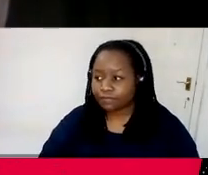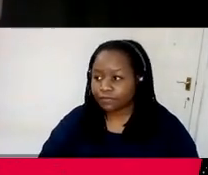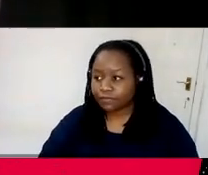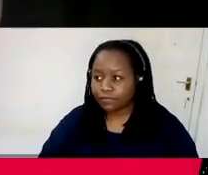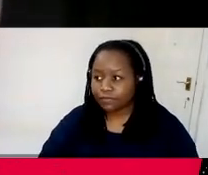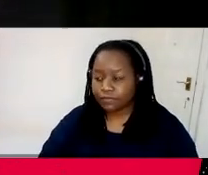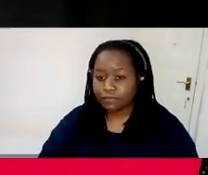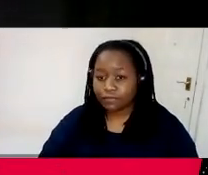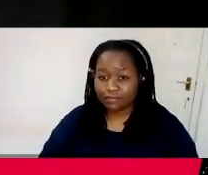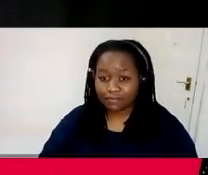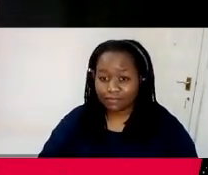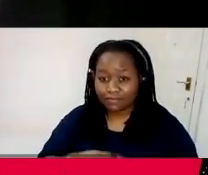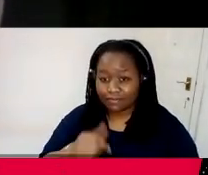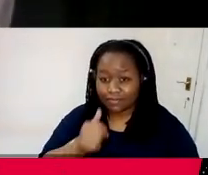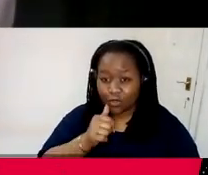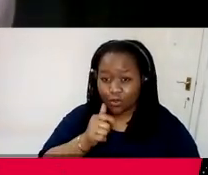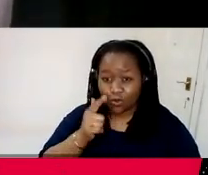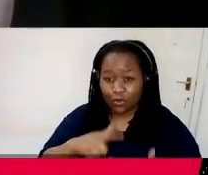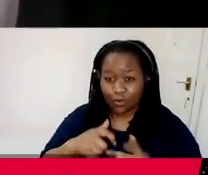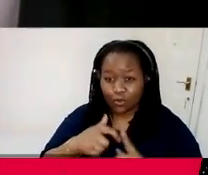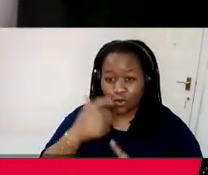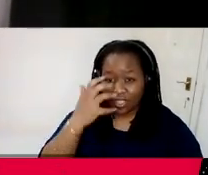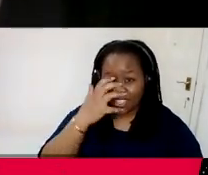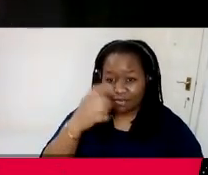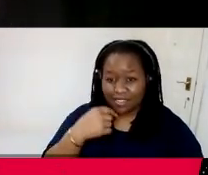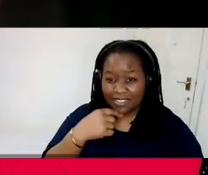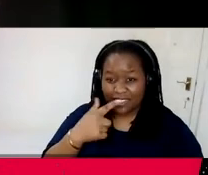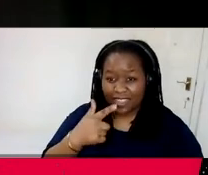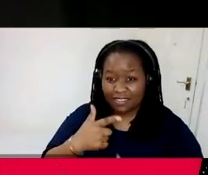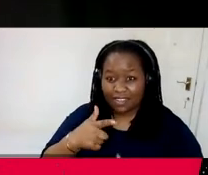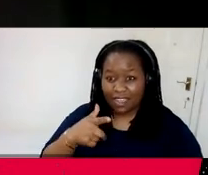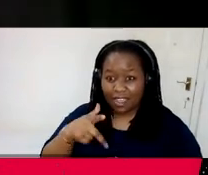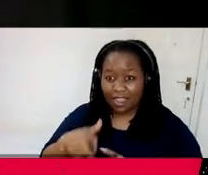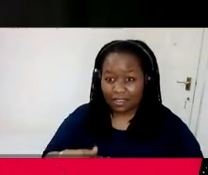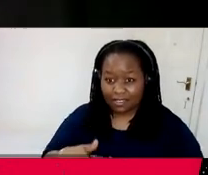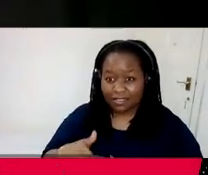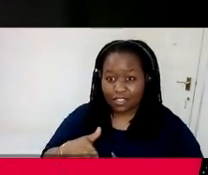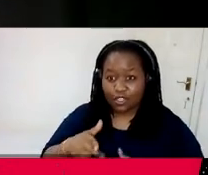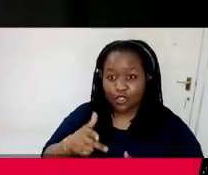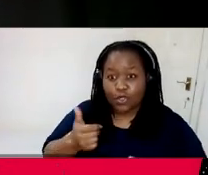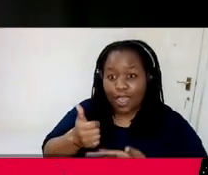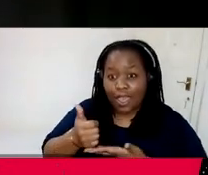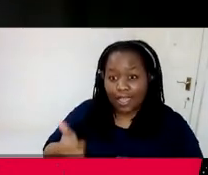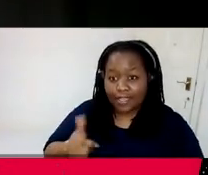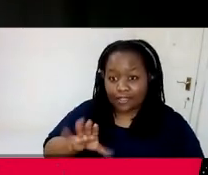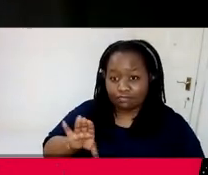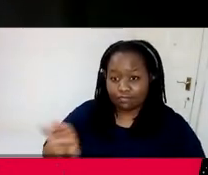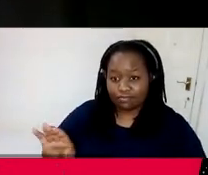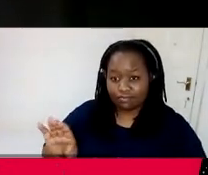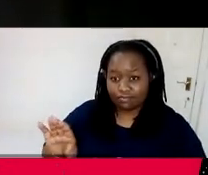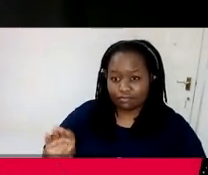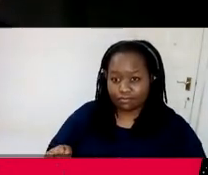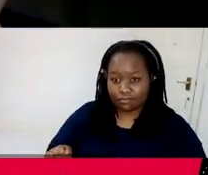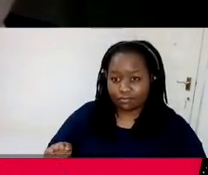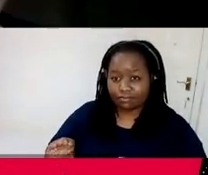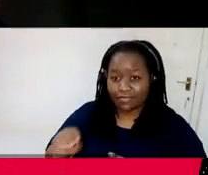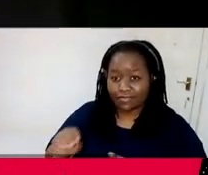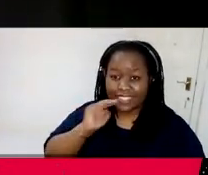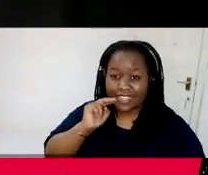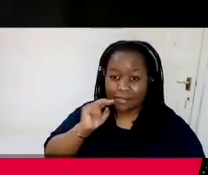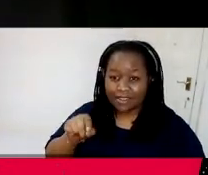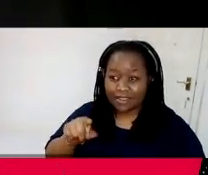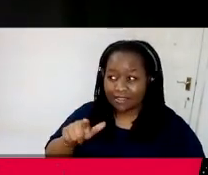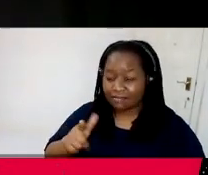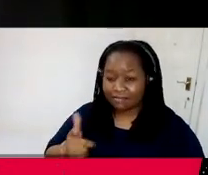just as warnings of a famine were being discussed. And Anna, it also specifically relates to your